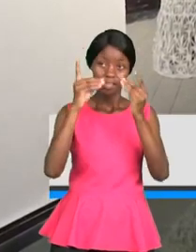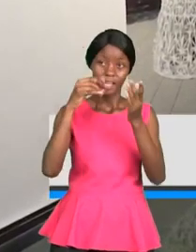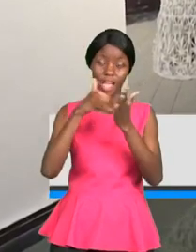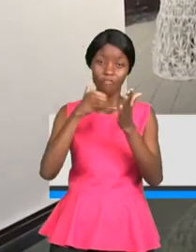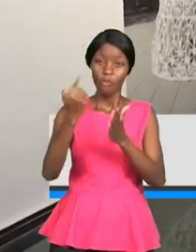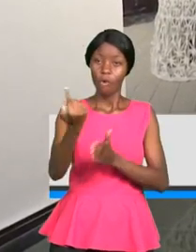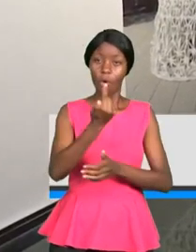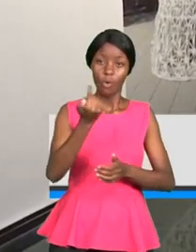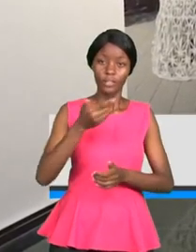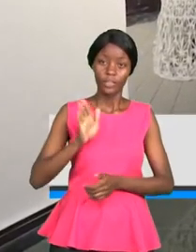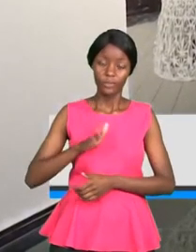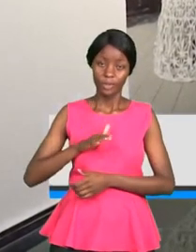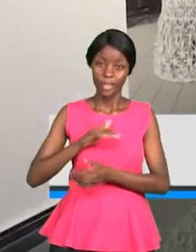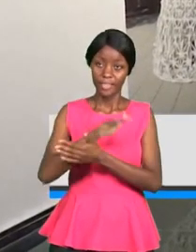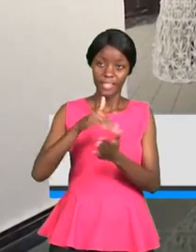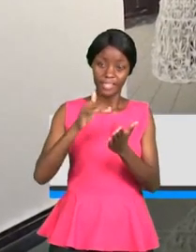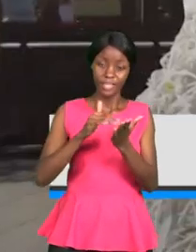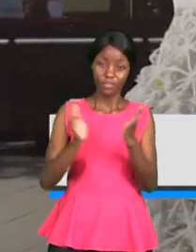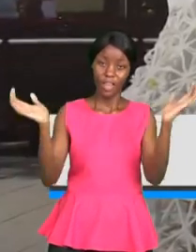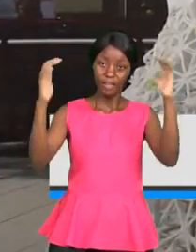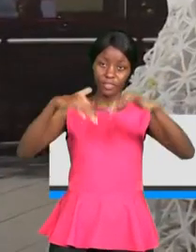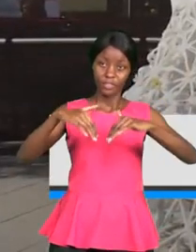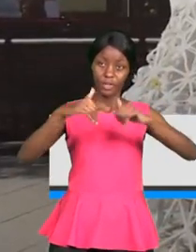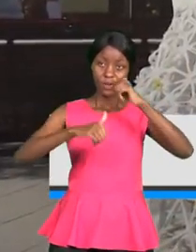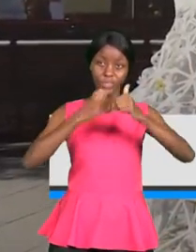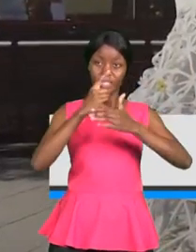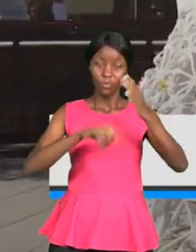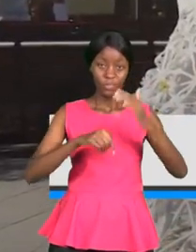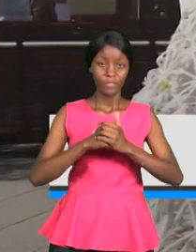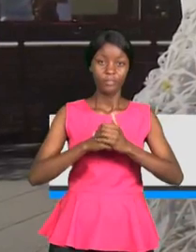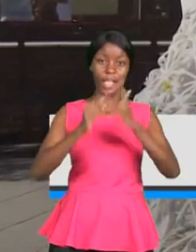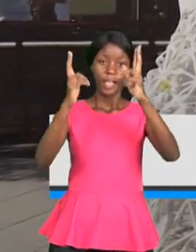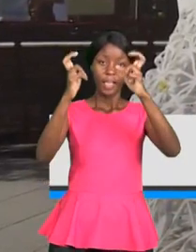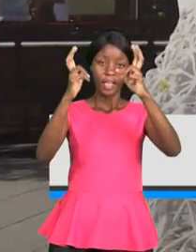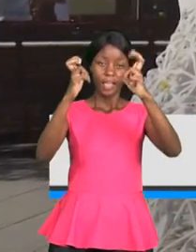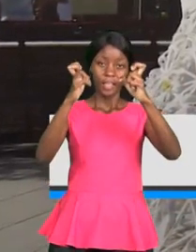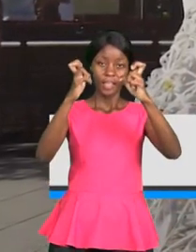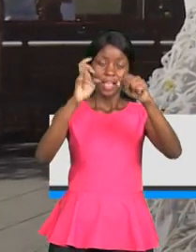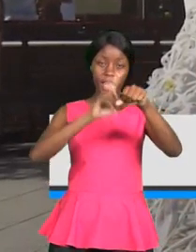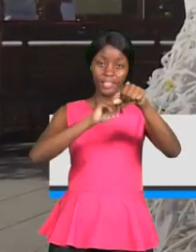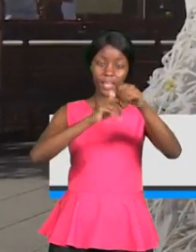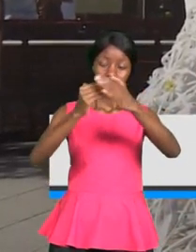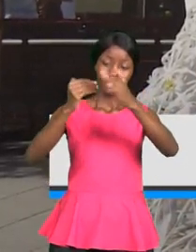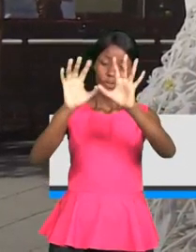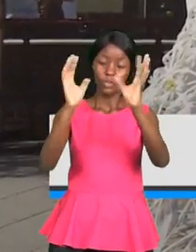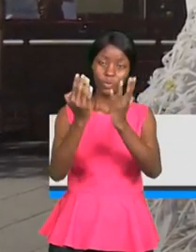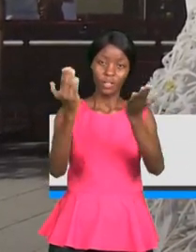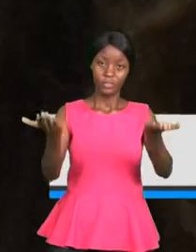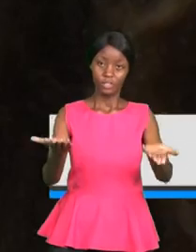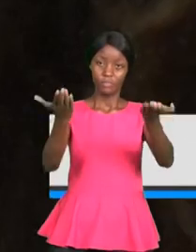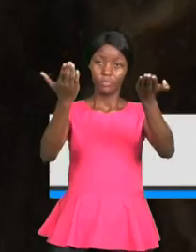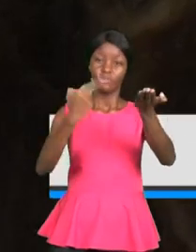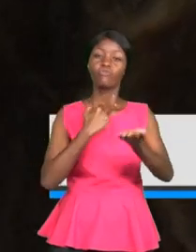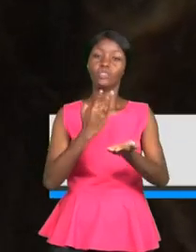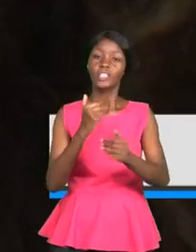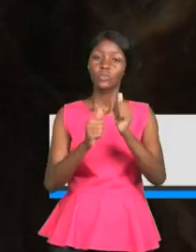only female artists in the central exhibition, which he has titled An Instant Before the World, in order to elevate voices that